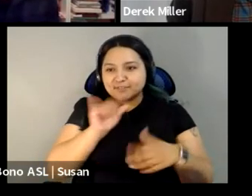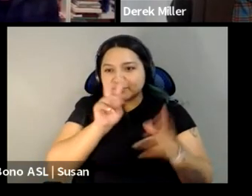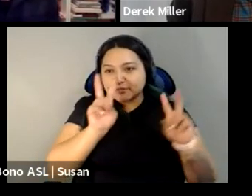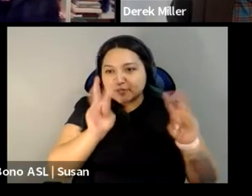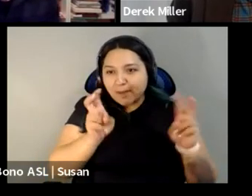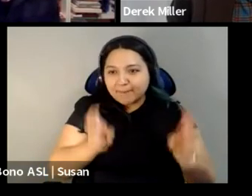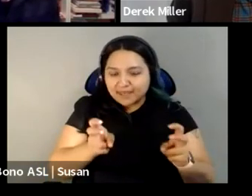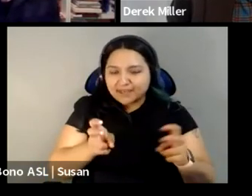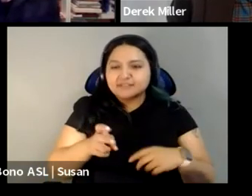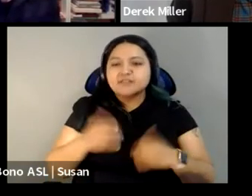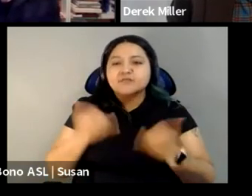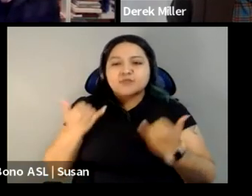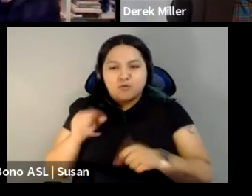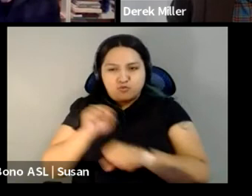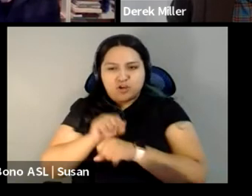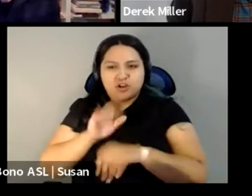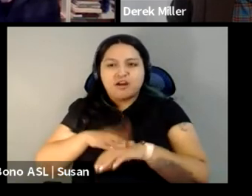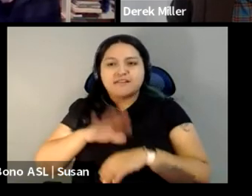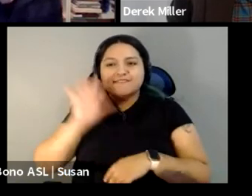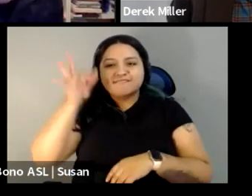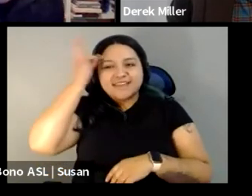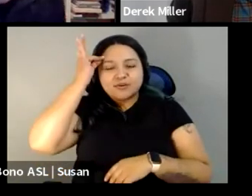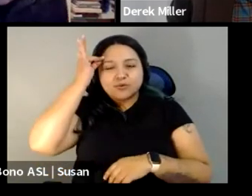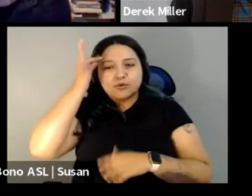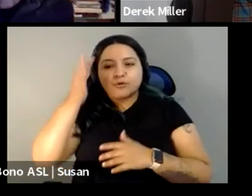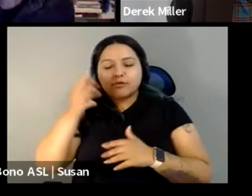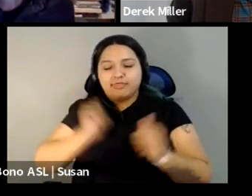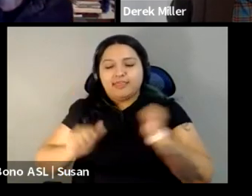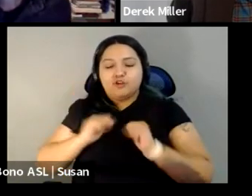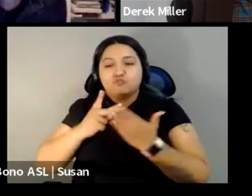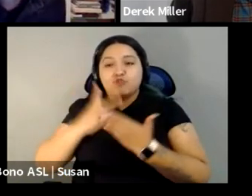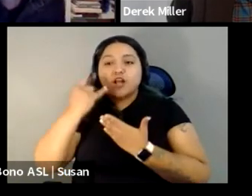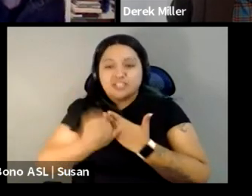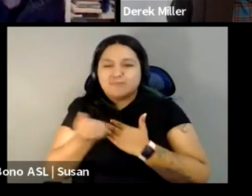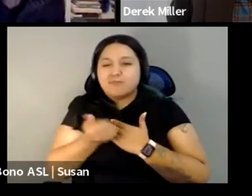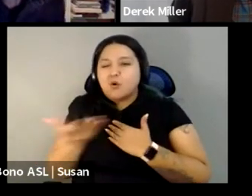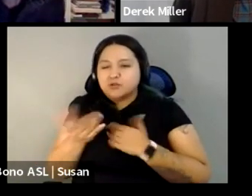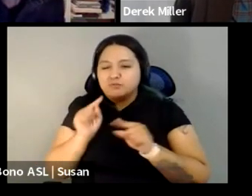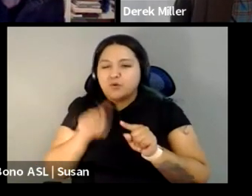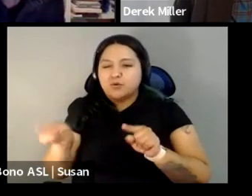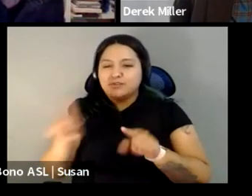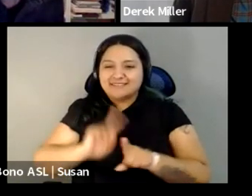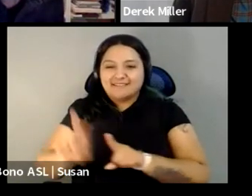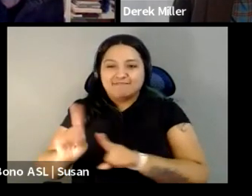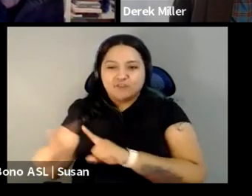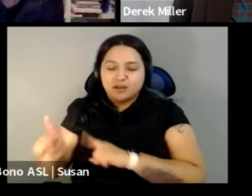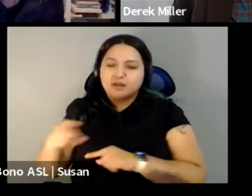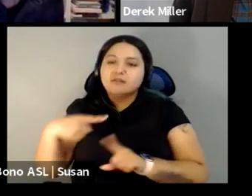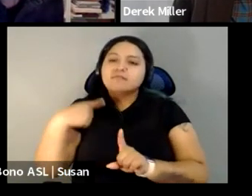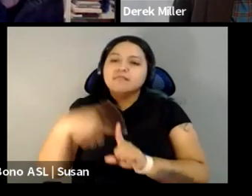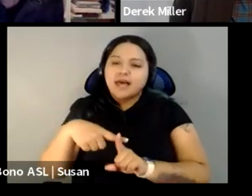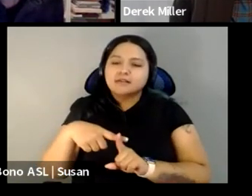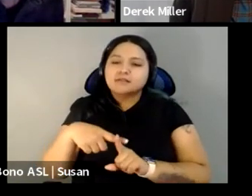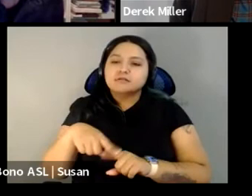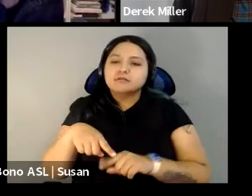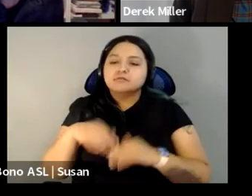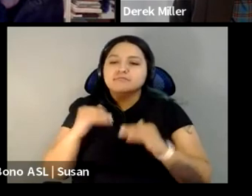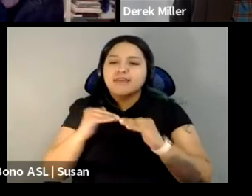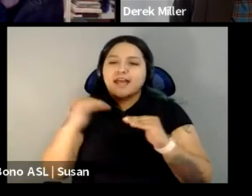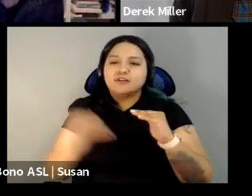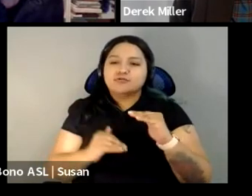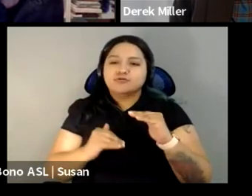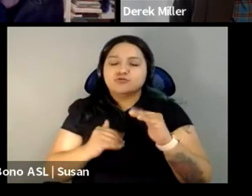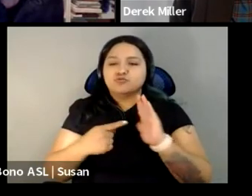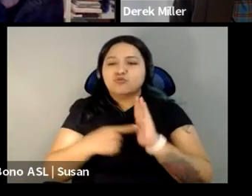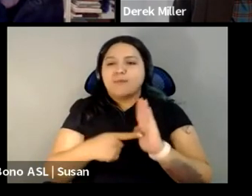projects at the moment, multiple projects, and a lot of them are on underrepresented groups in the multiple and copyright relationships in